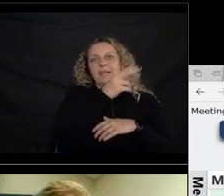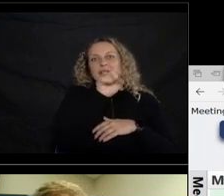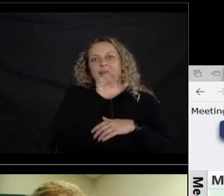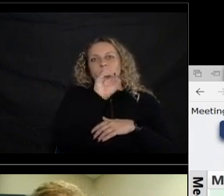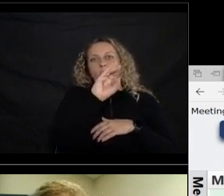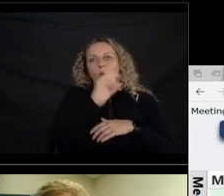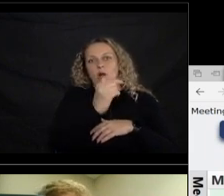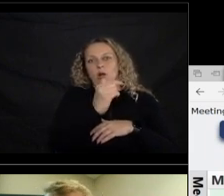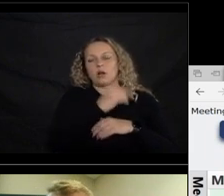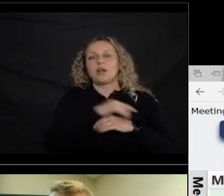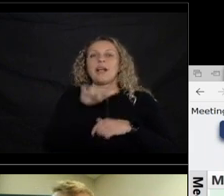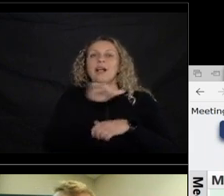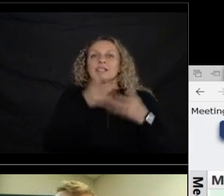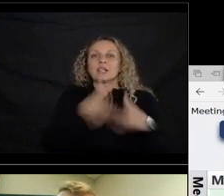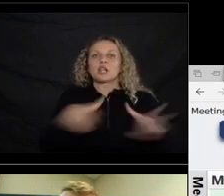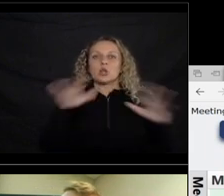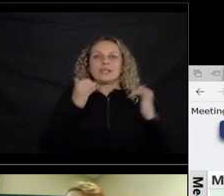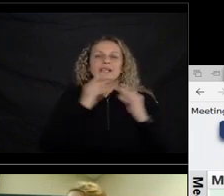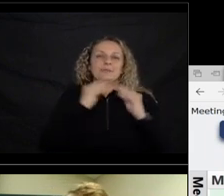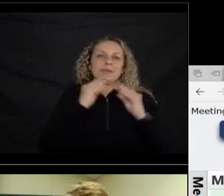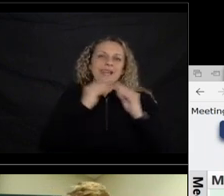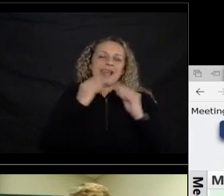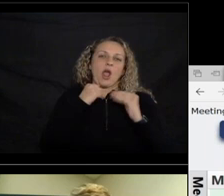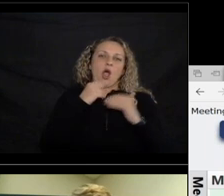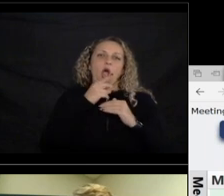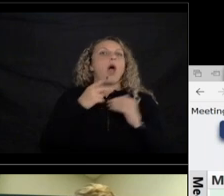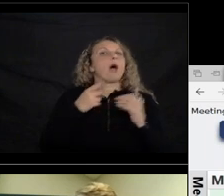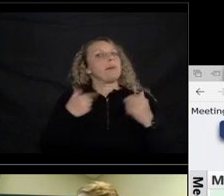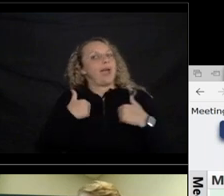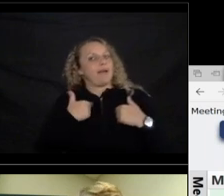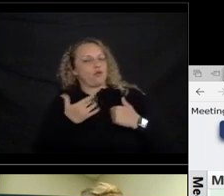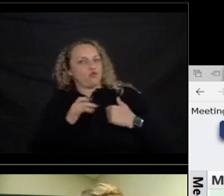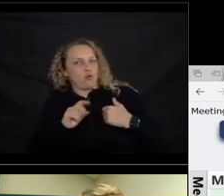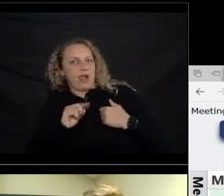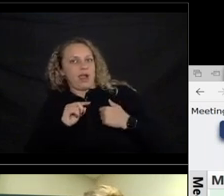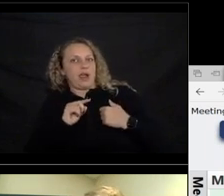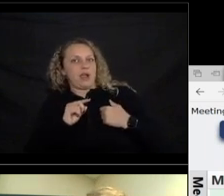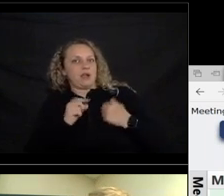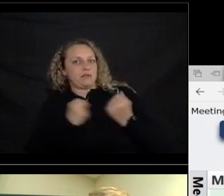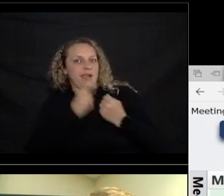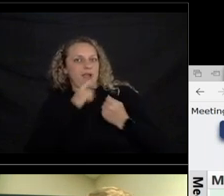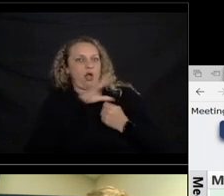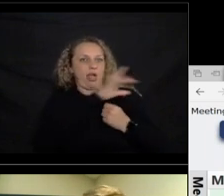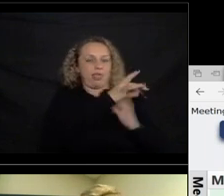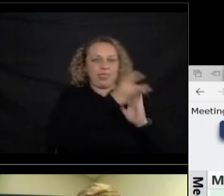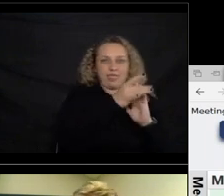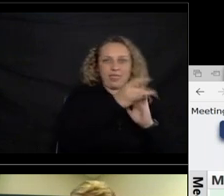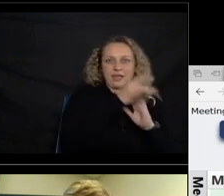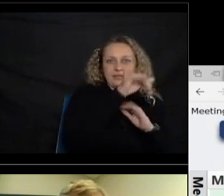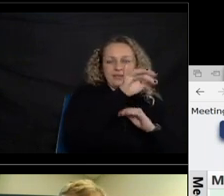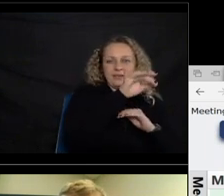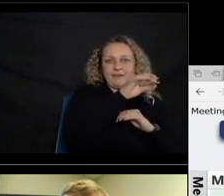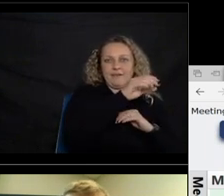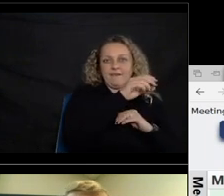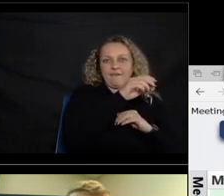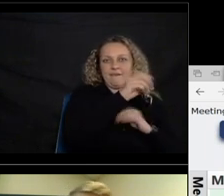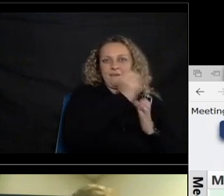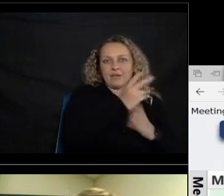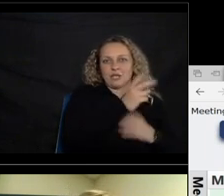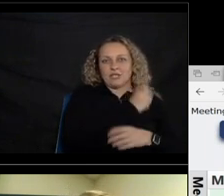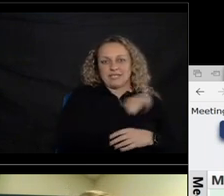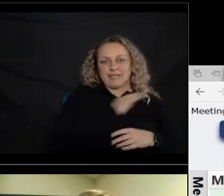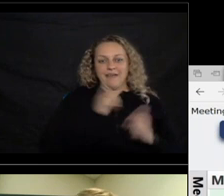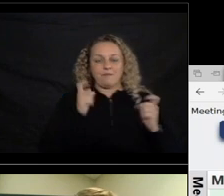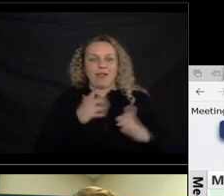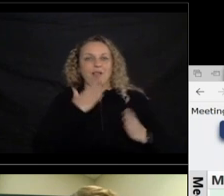boynton-beach.org. This concludes today's meeting. On behalf of Mayor Grant and all of our elected officials, the city manager and city staff, thank you